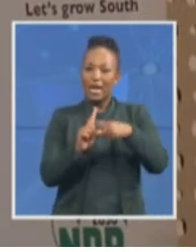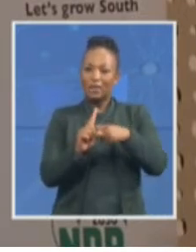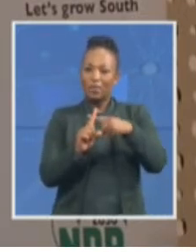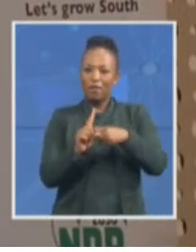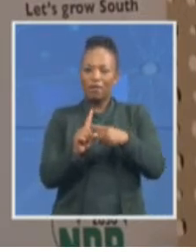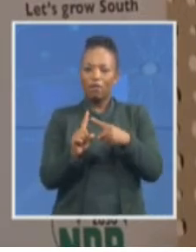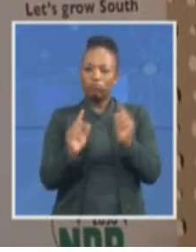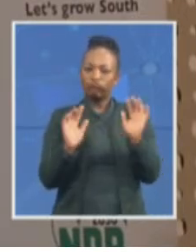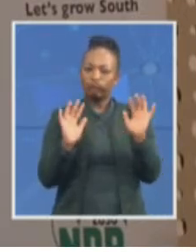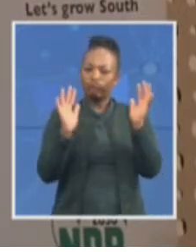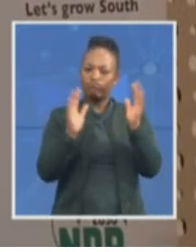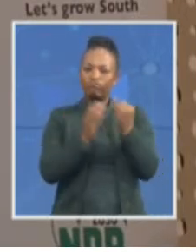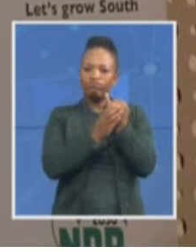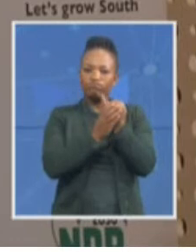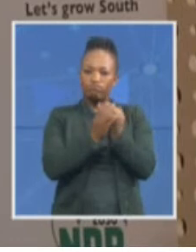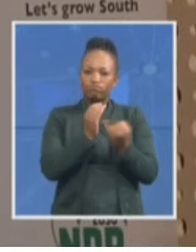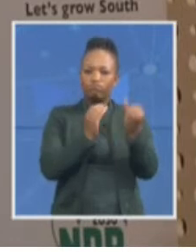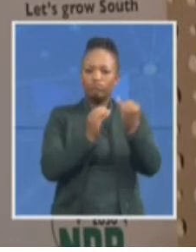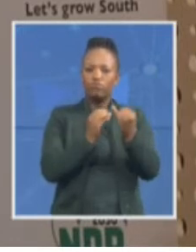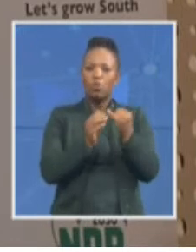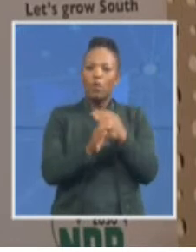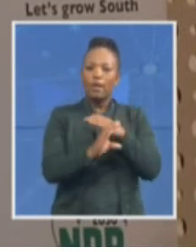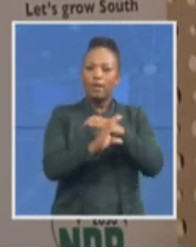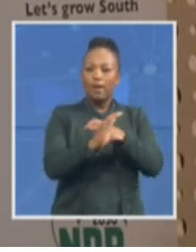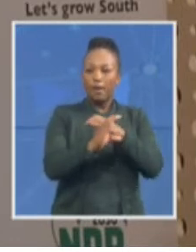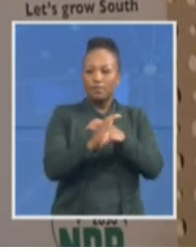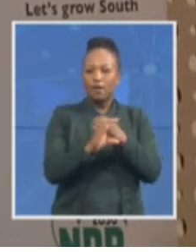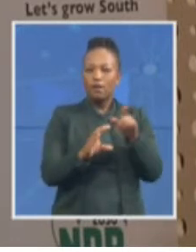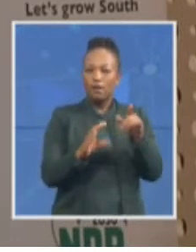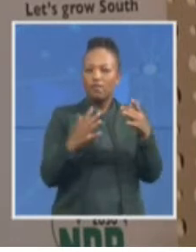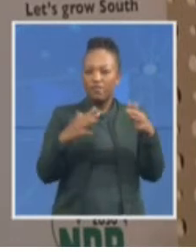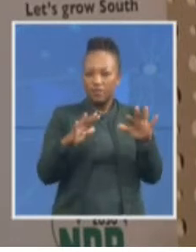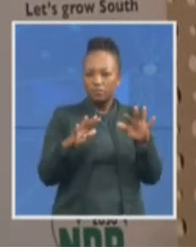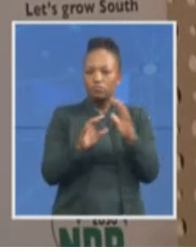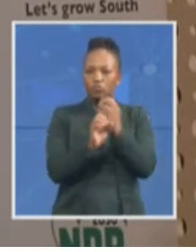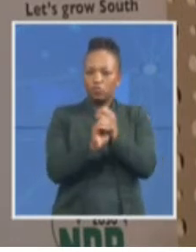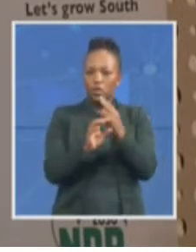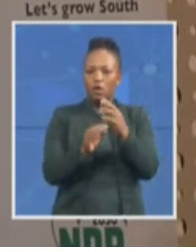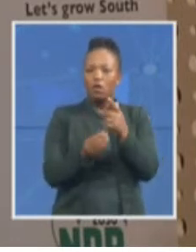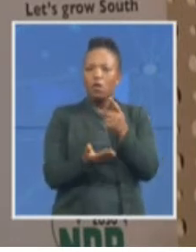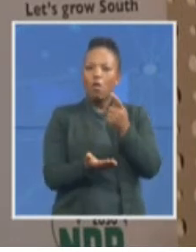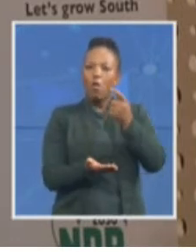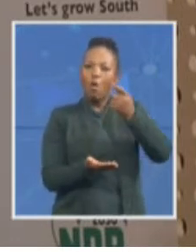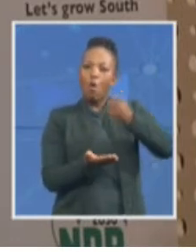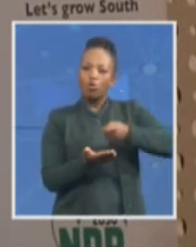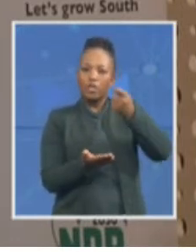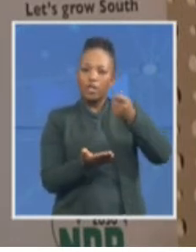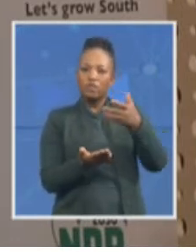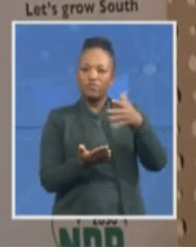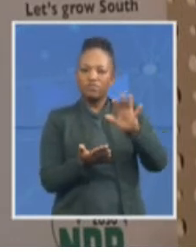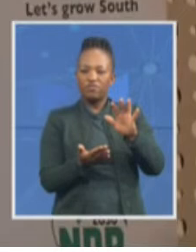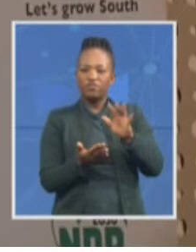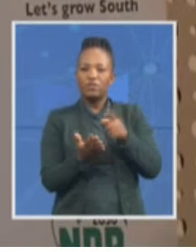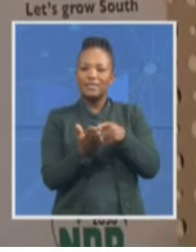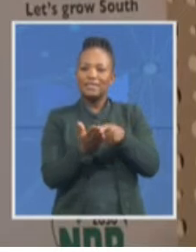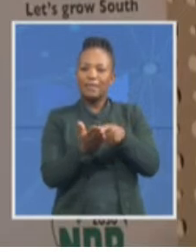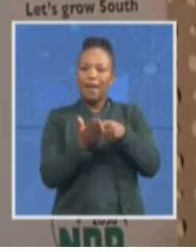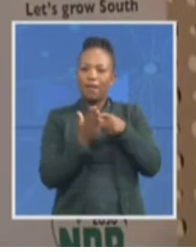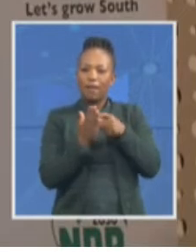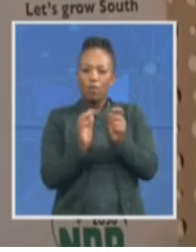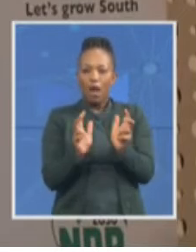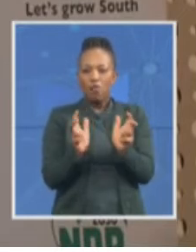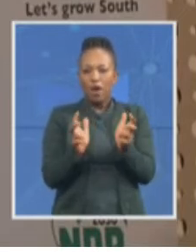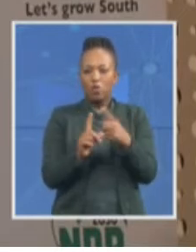Africa for the commencement of the auction of the high demand radio frequency spectrum despite the